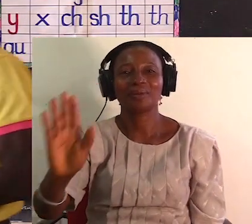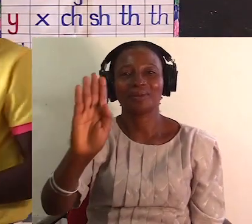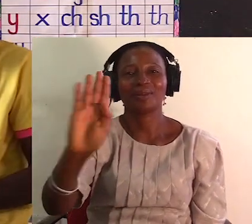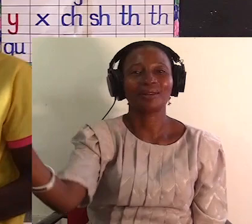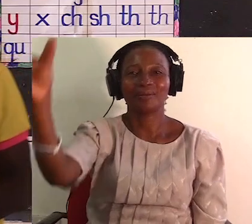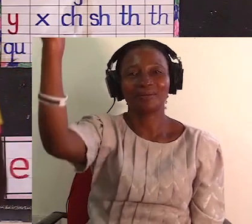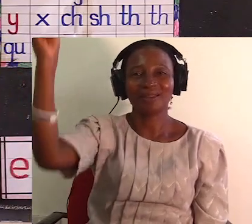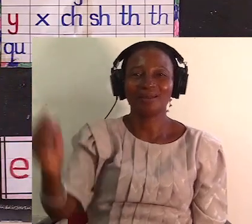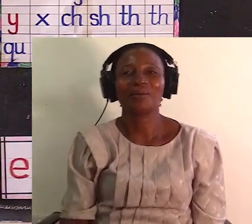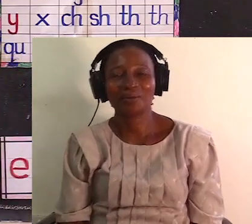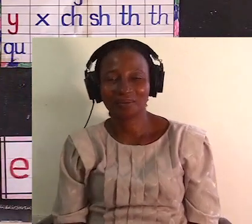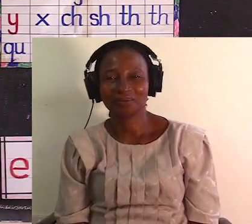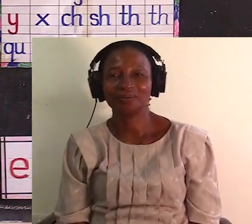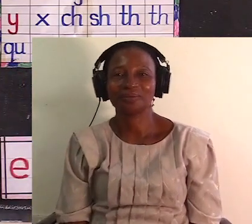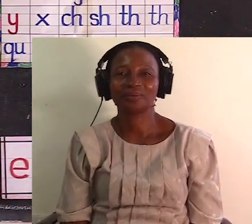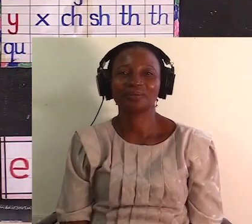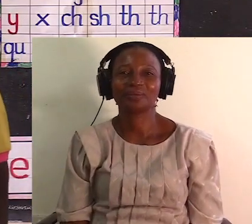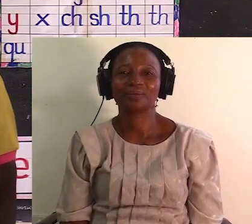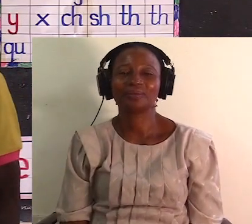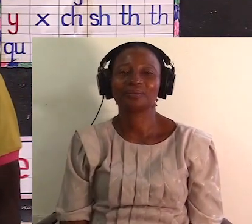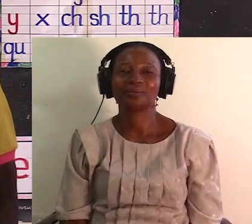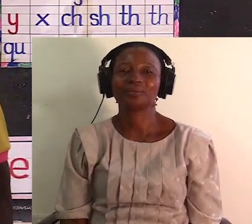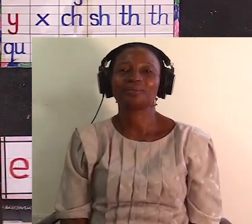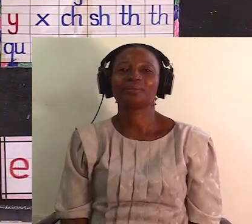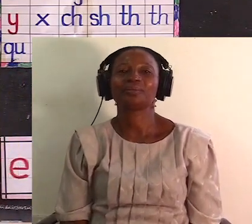bingo. Wow.